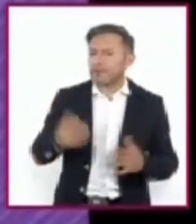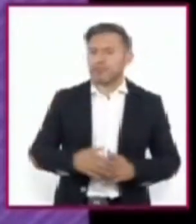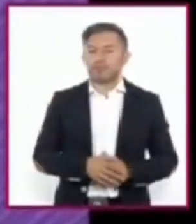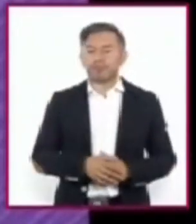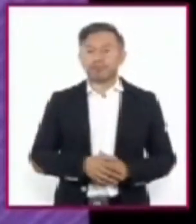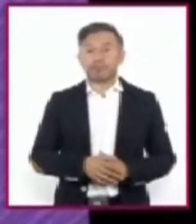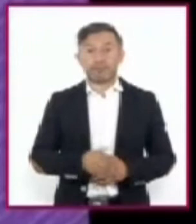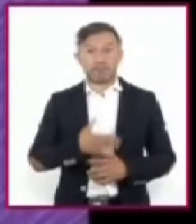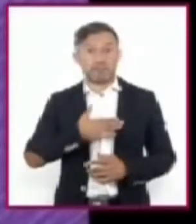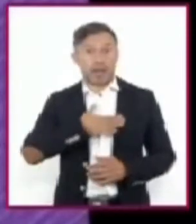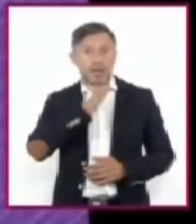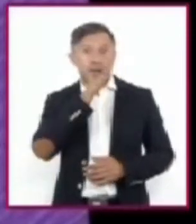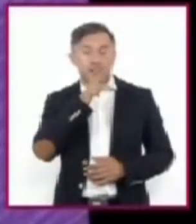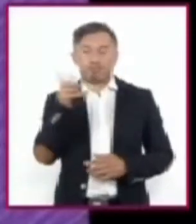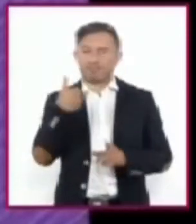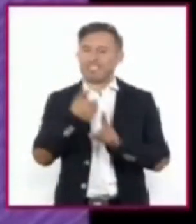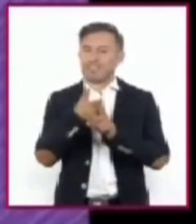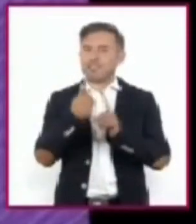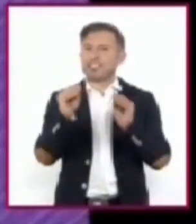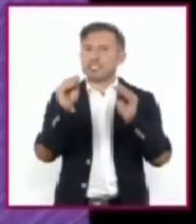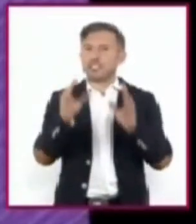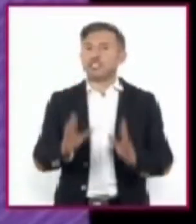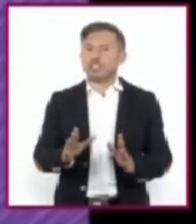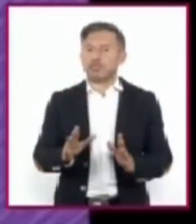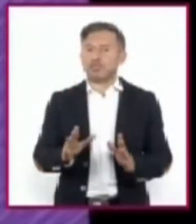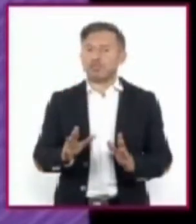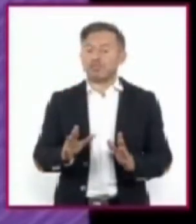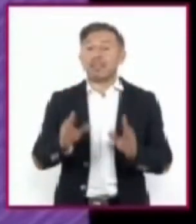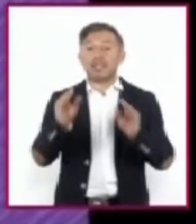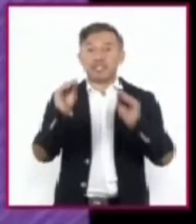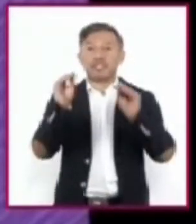She's a teacher. A teacher.